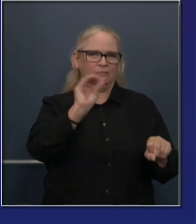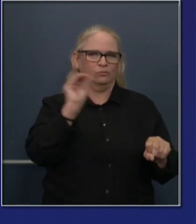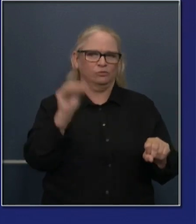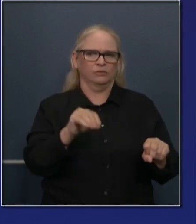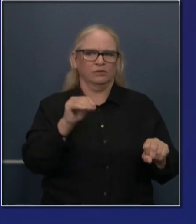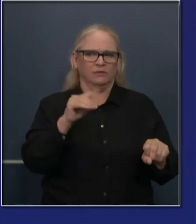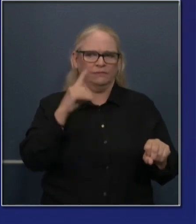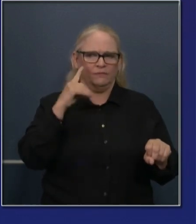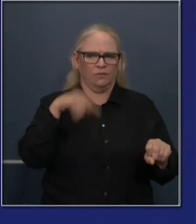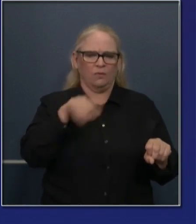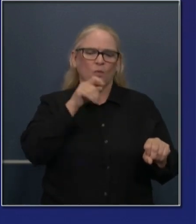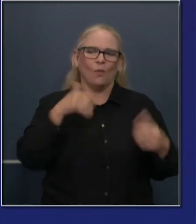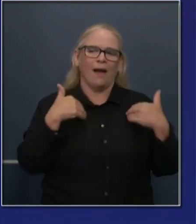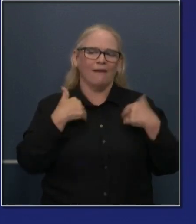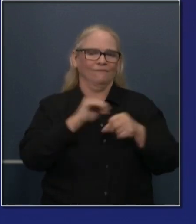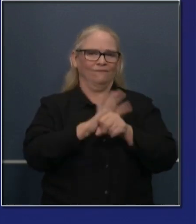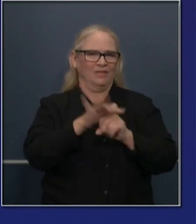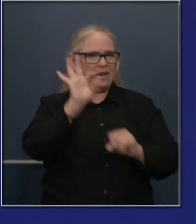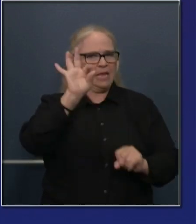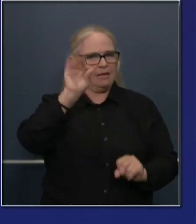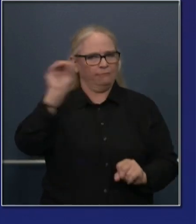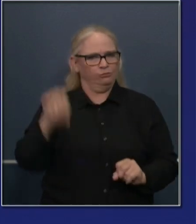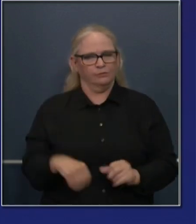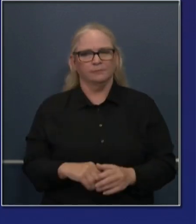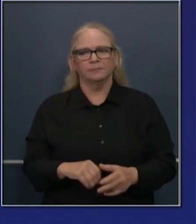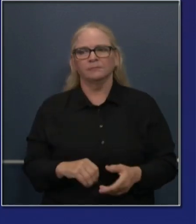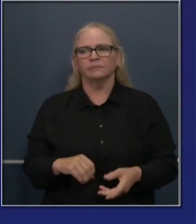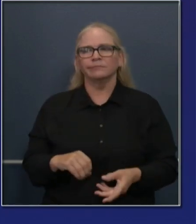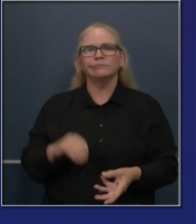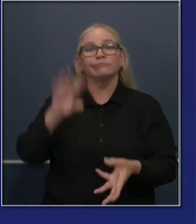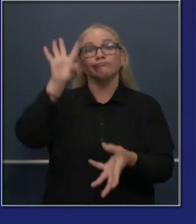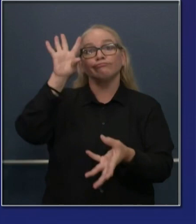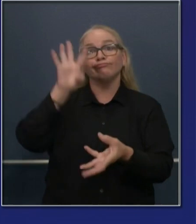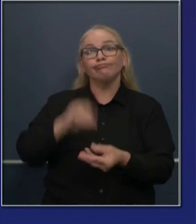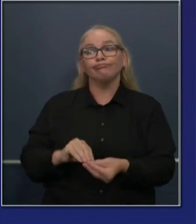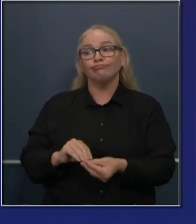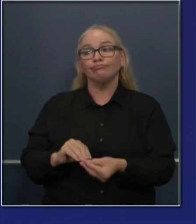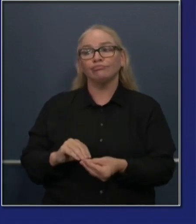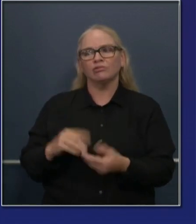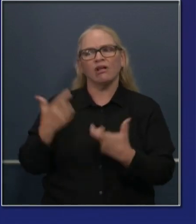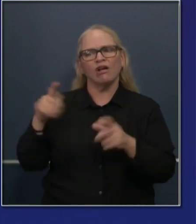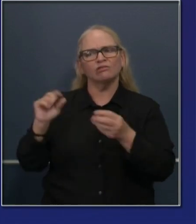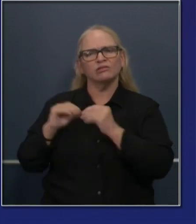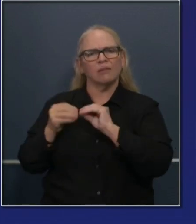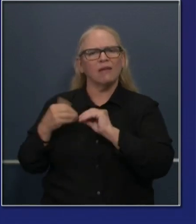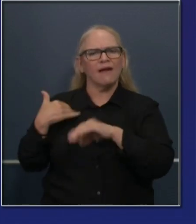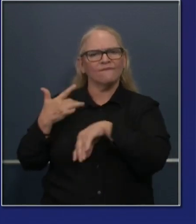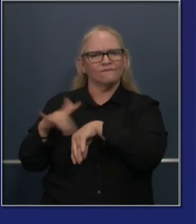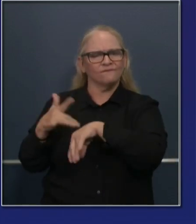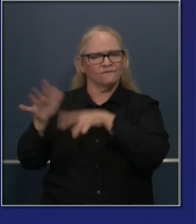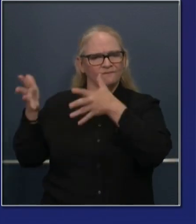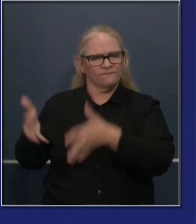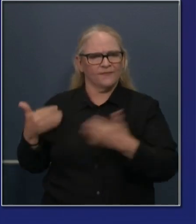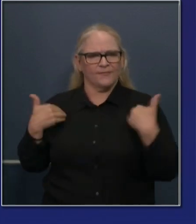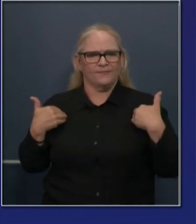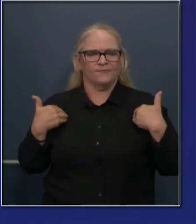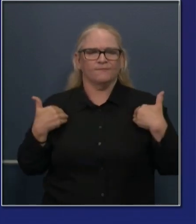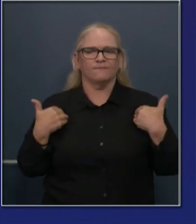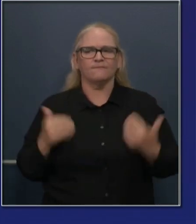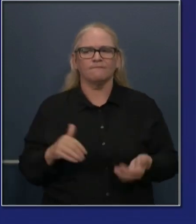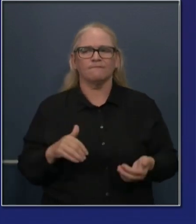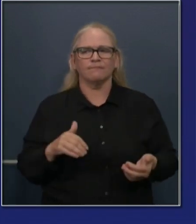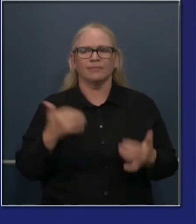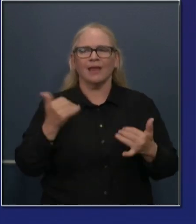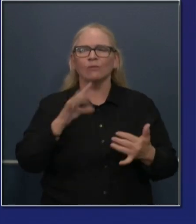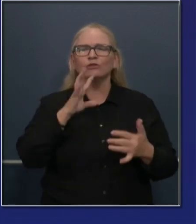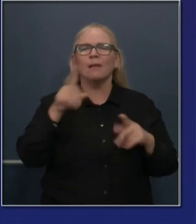total hospital capacity today, Friday. As it relates to ICUs, similar trend as it